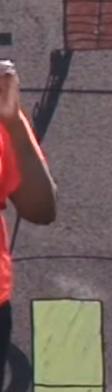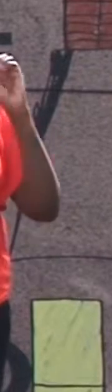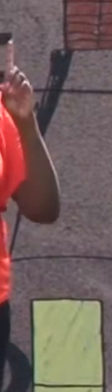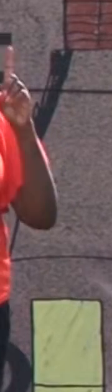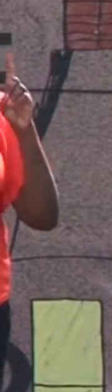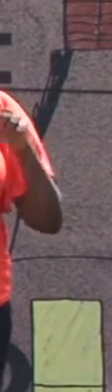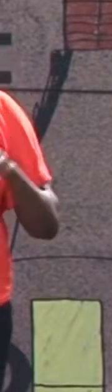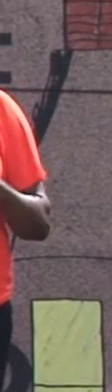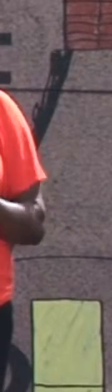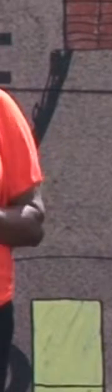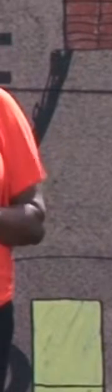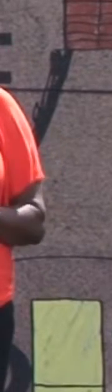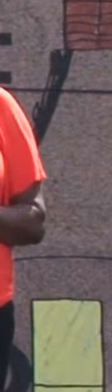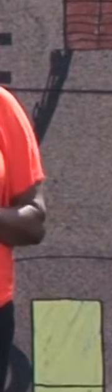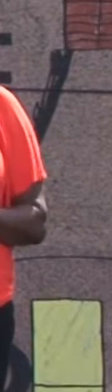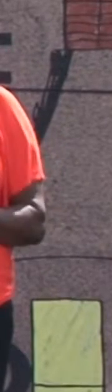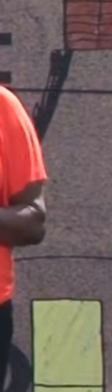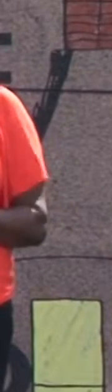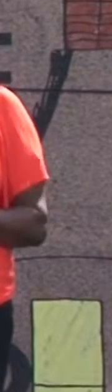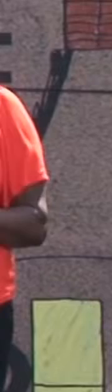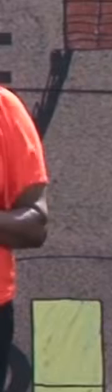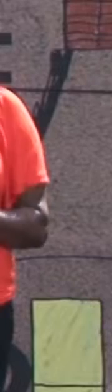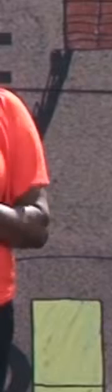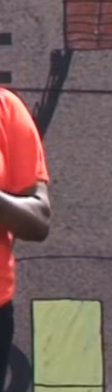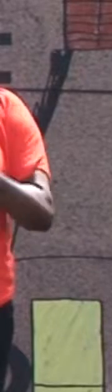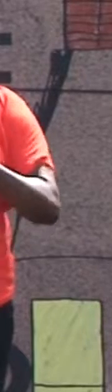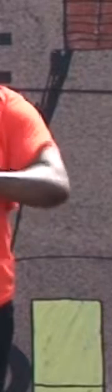voice, and we have to sit at the table.